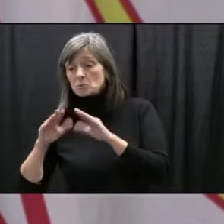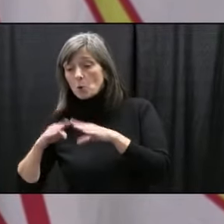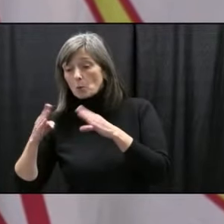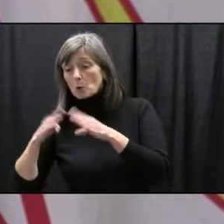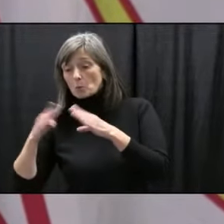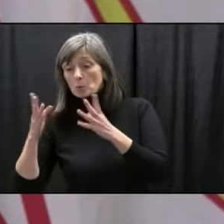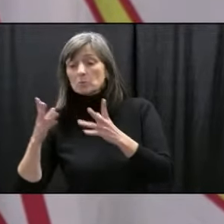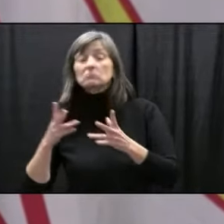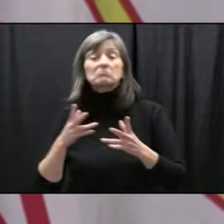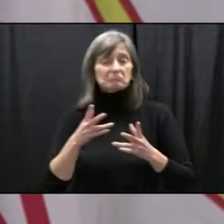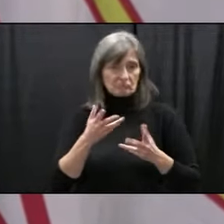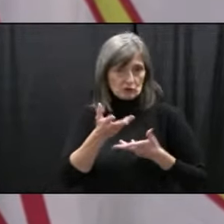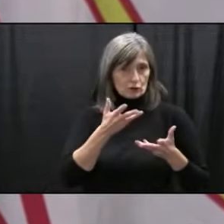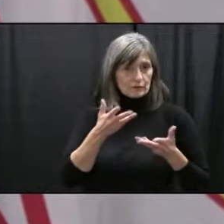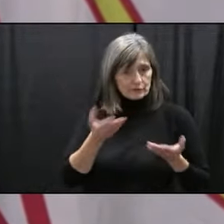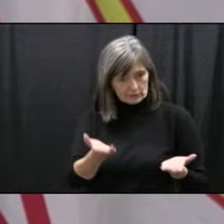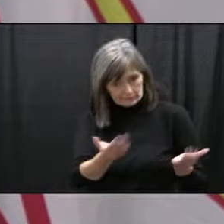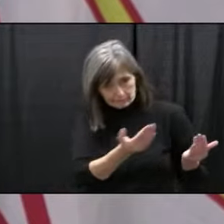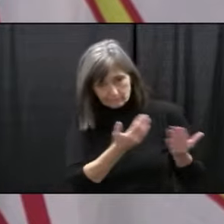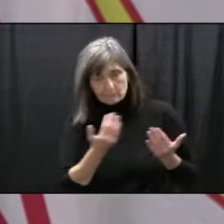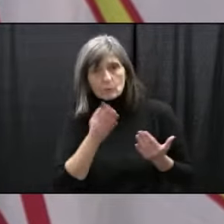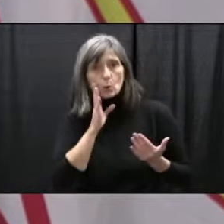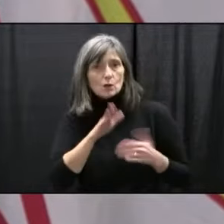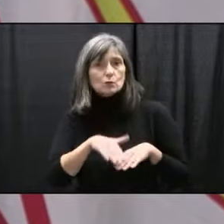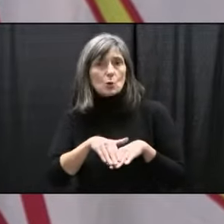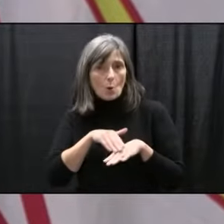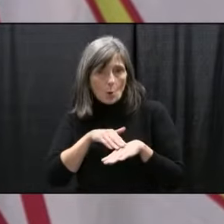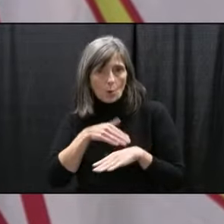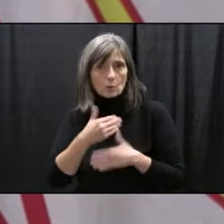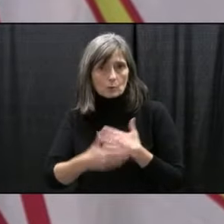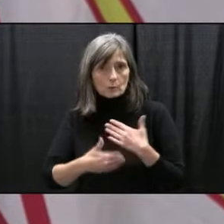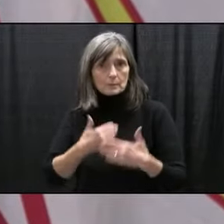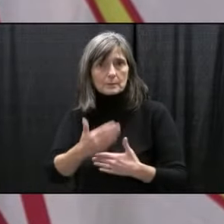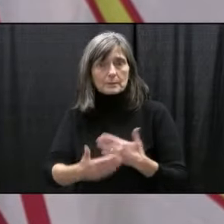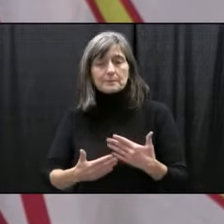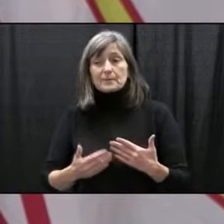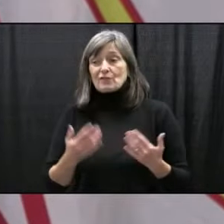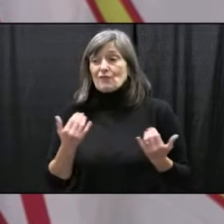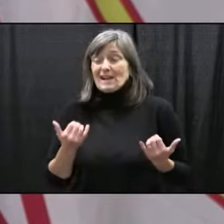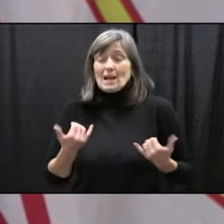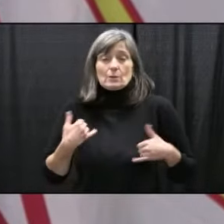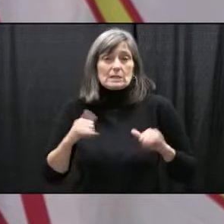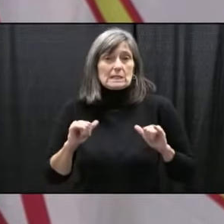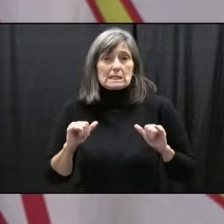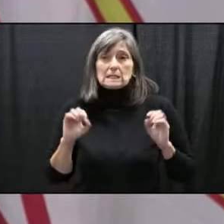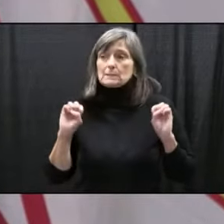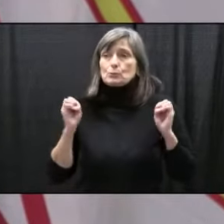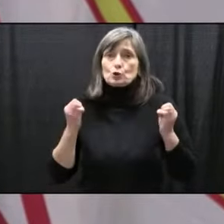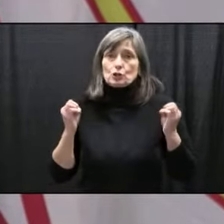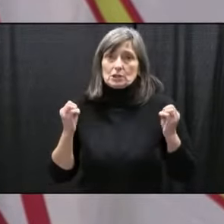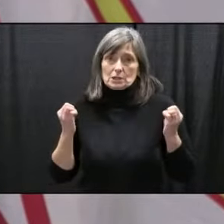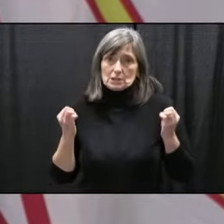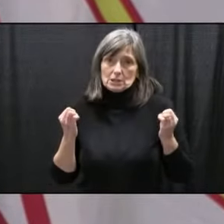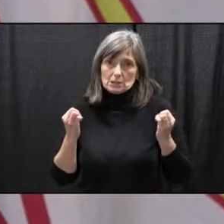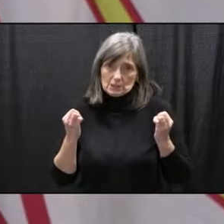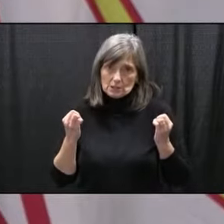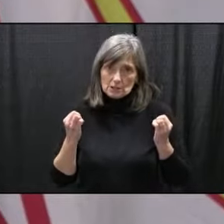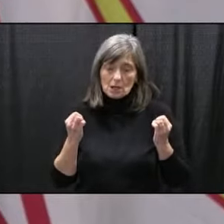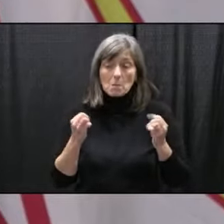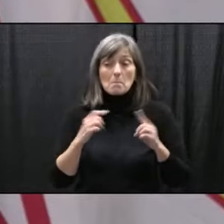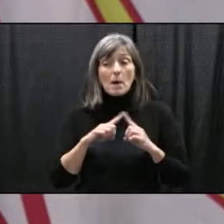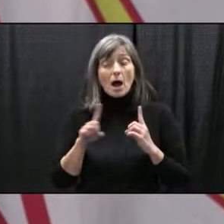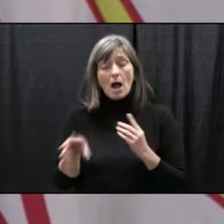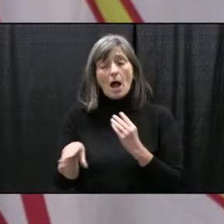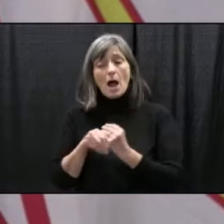still in a scenario where we're doing primarily urgent and emergent, but we're expanding.